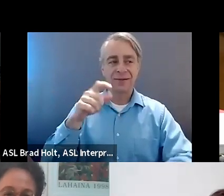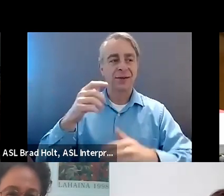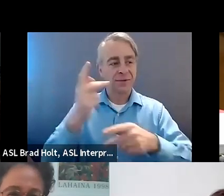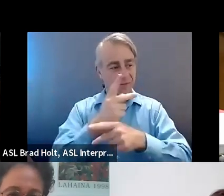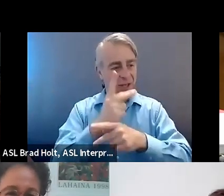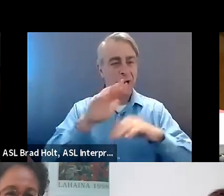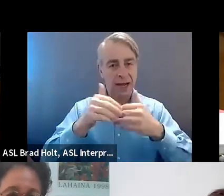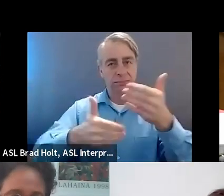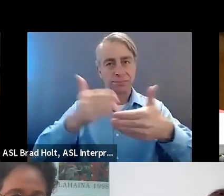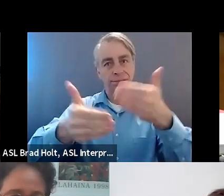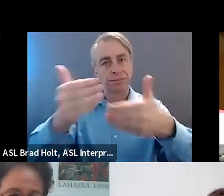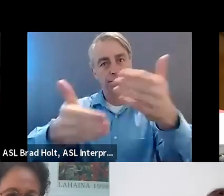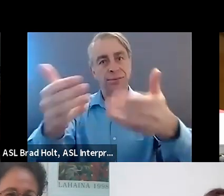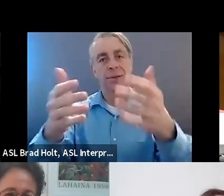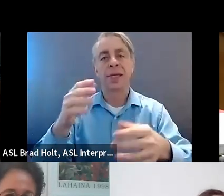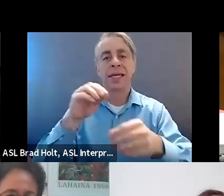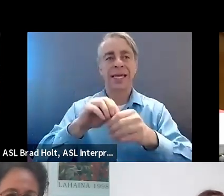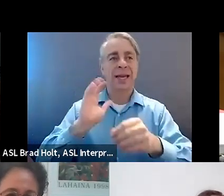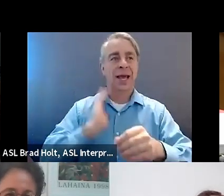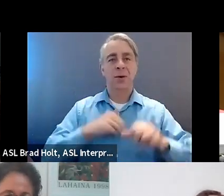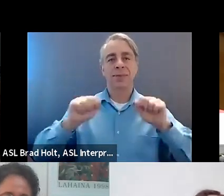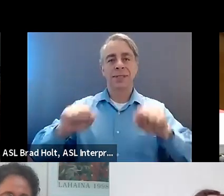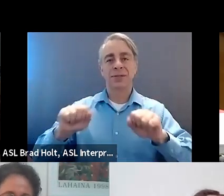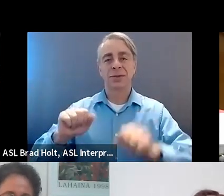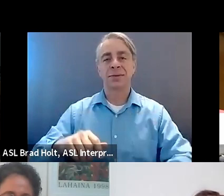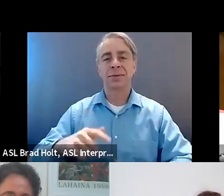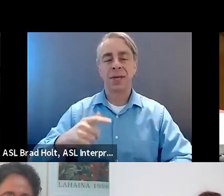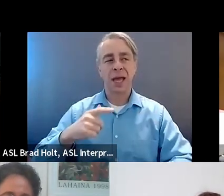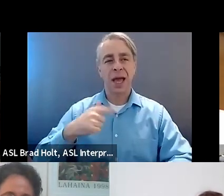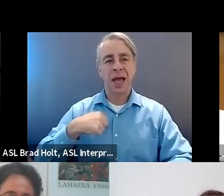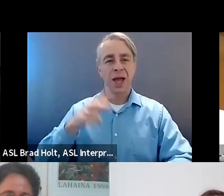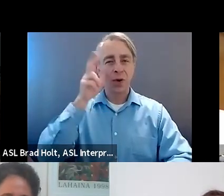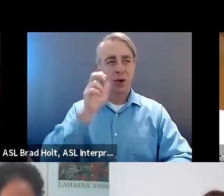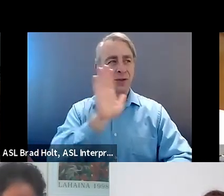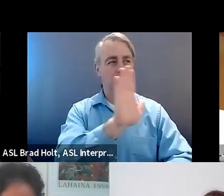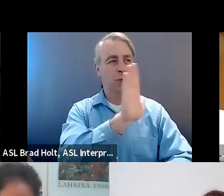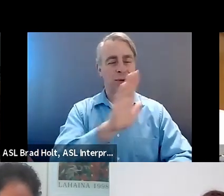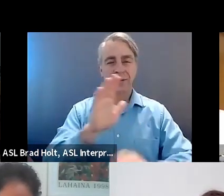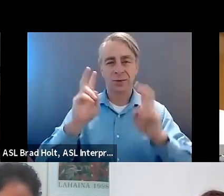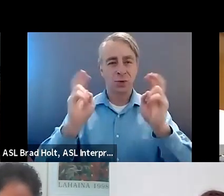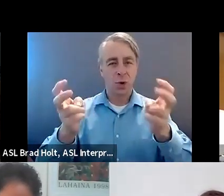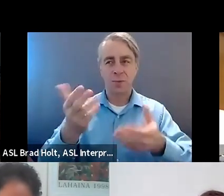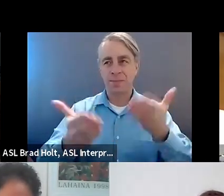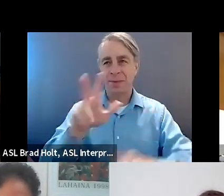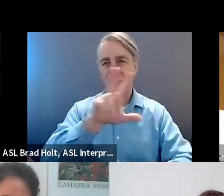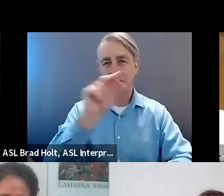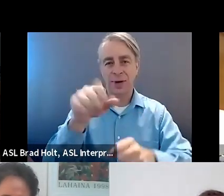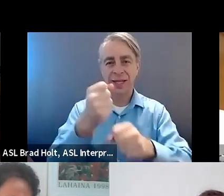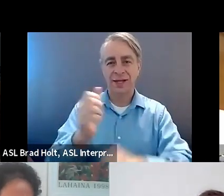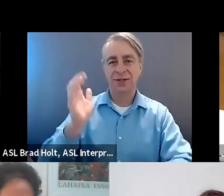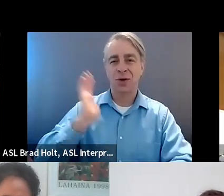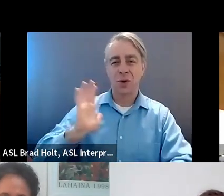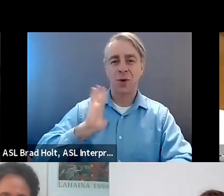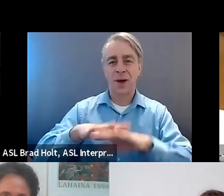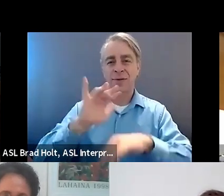been putting forward for I don't know how many decades. I first heard it from you at Teachers College more than 30 years ago. I